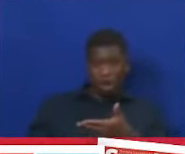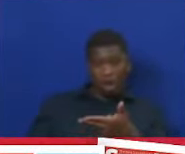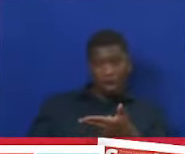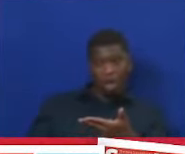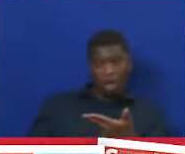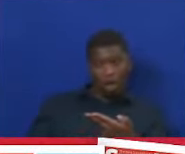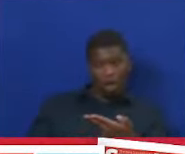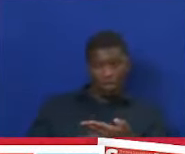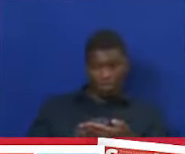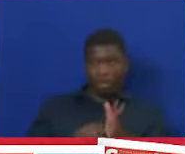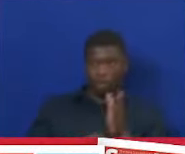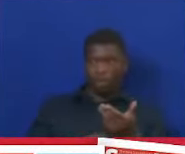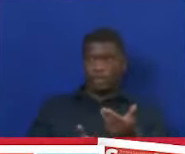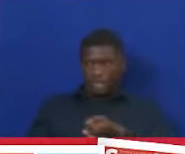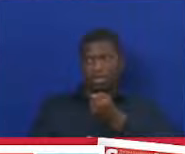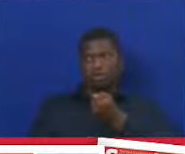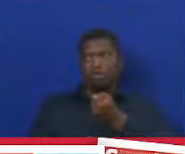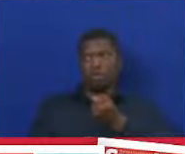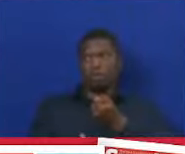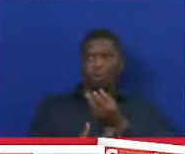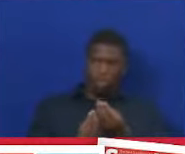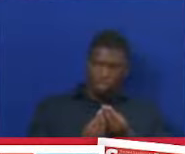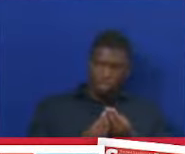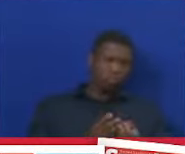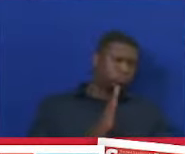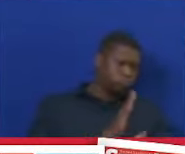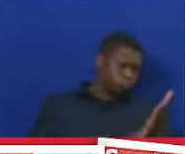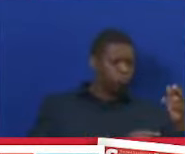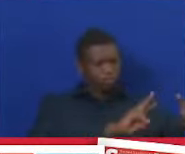will be sending the firearm for ballistic testing.